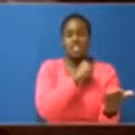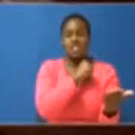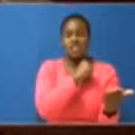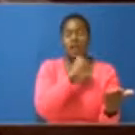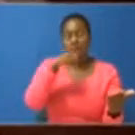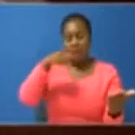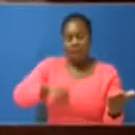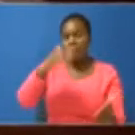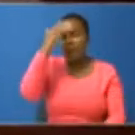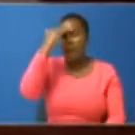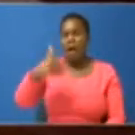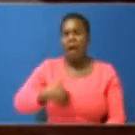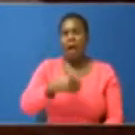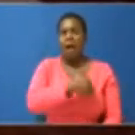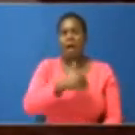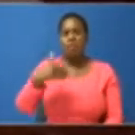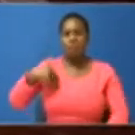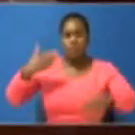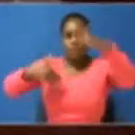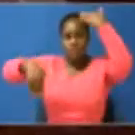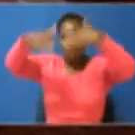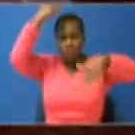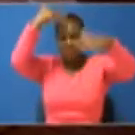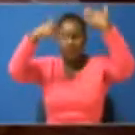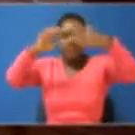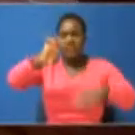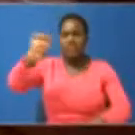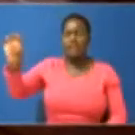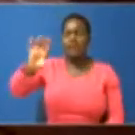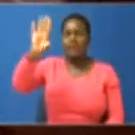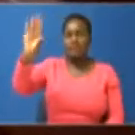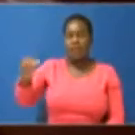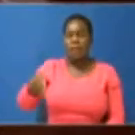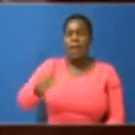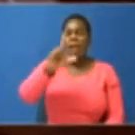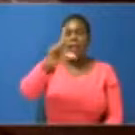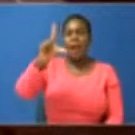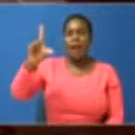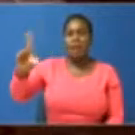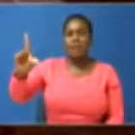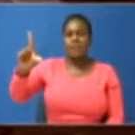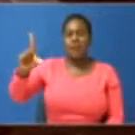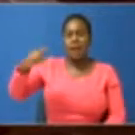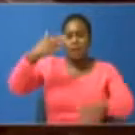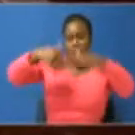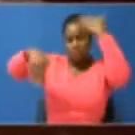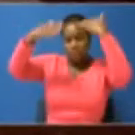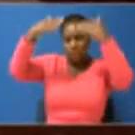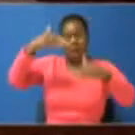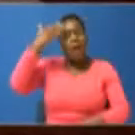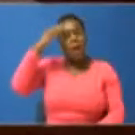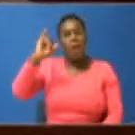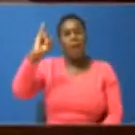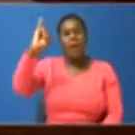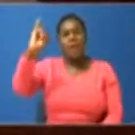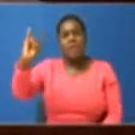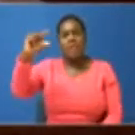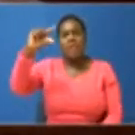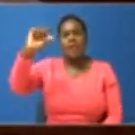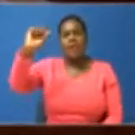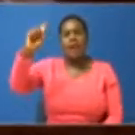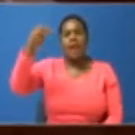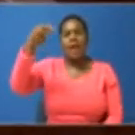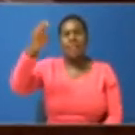the catholic university of eastern africa here at the langate campus we are aware that poli capital the